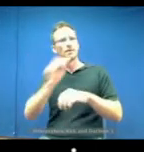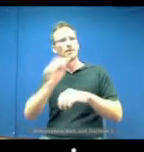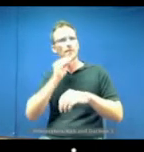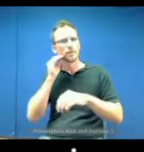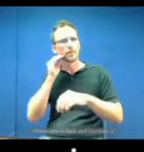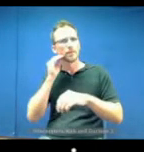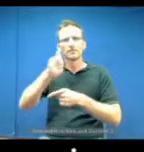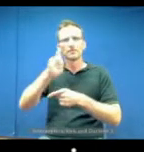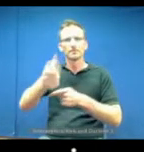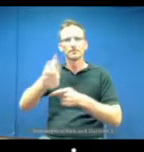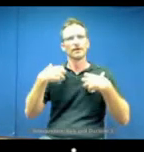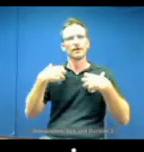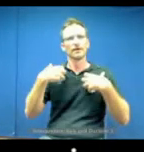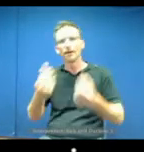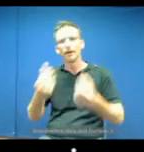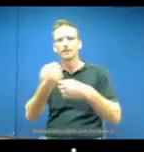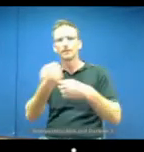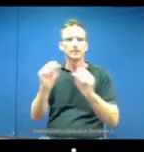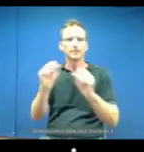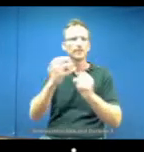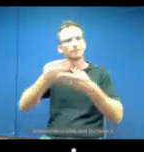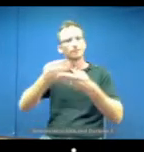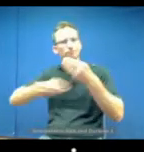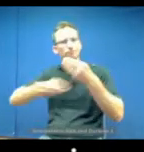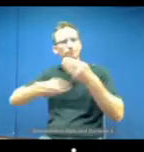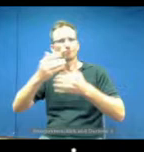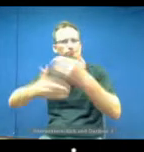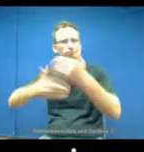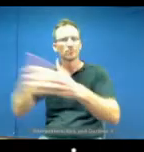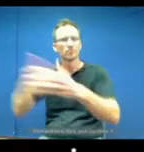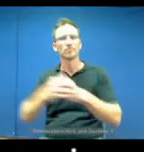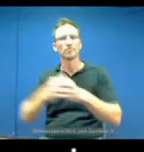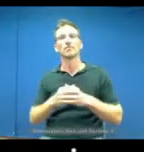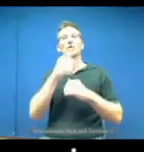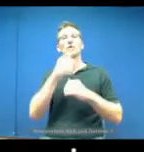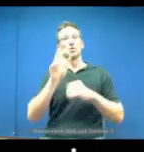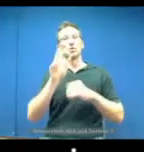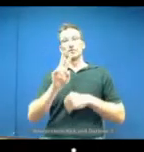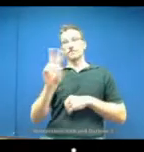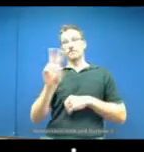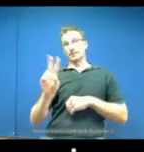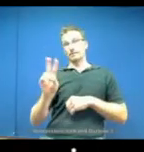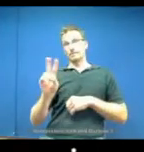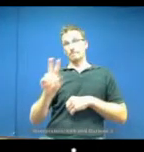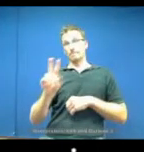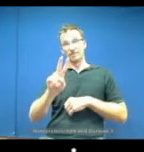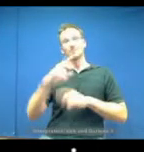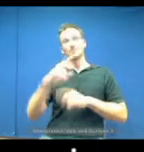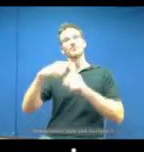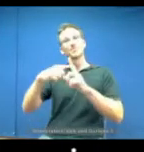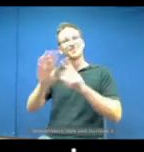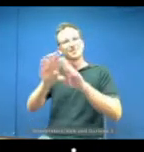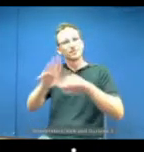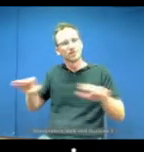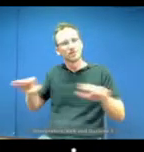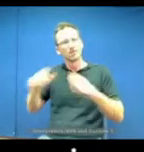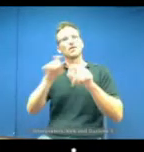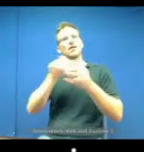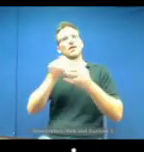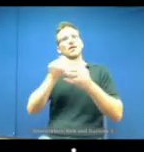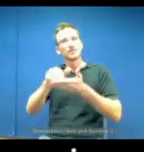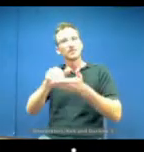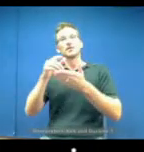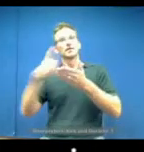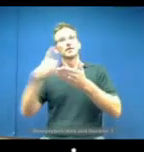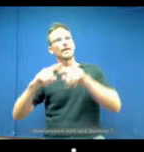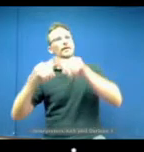welfare, and that victims of domestic violence and their children are often economically dependent upon the abuser, and they have